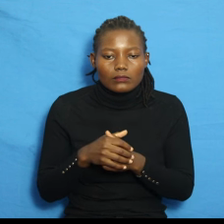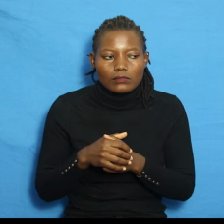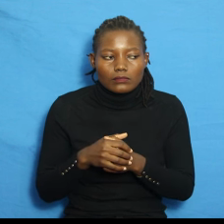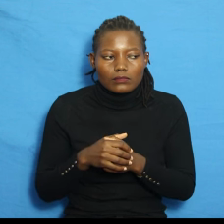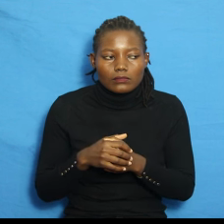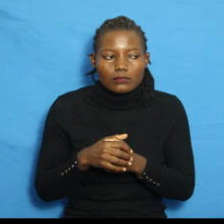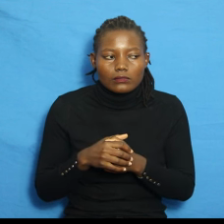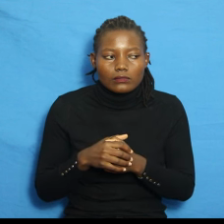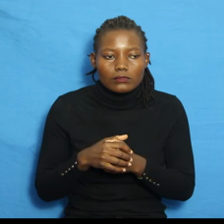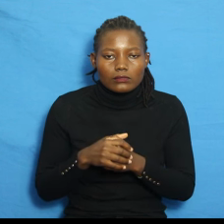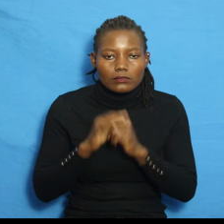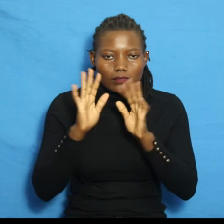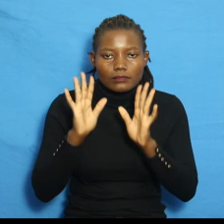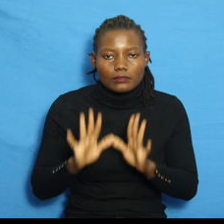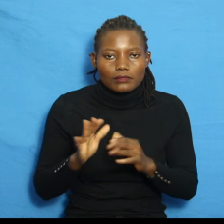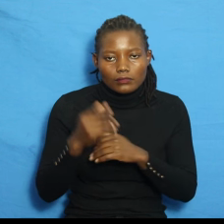equipment